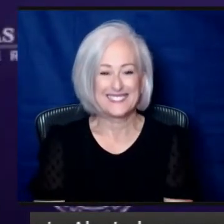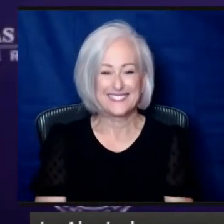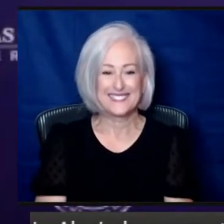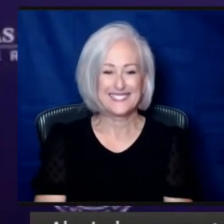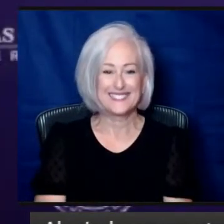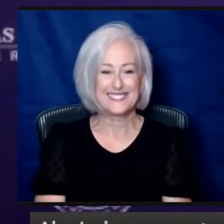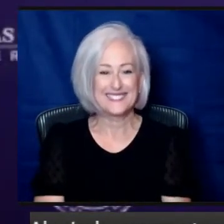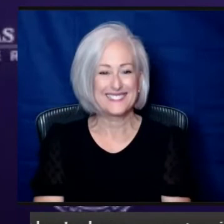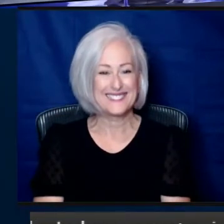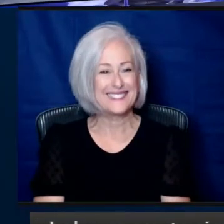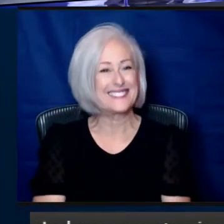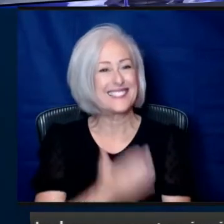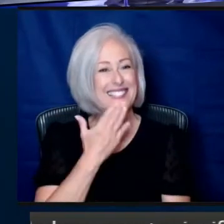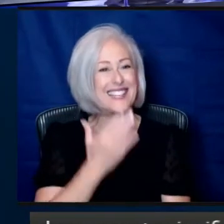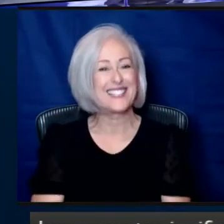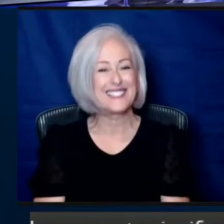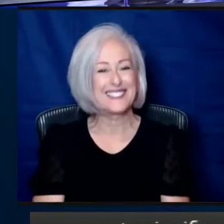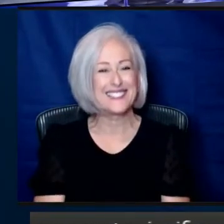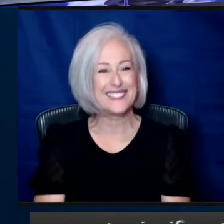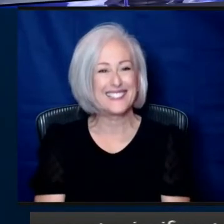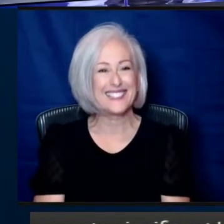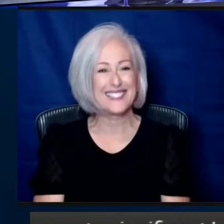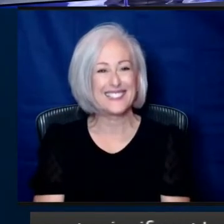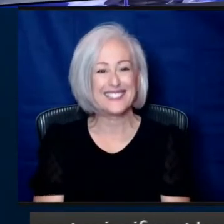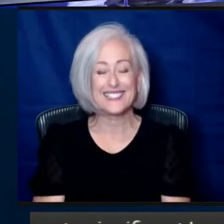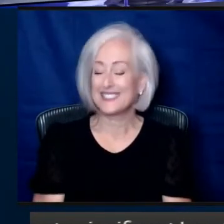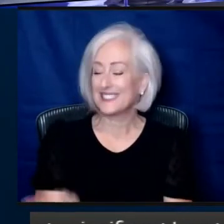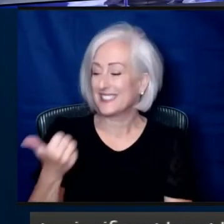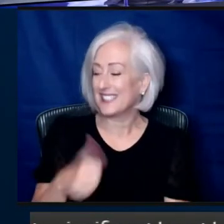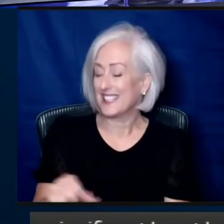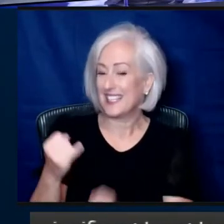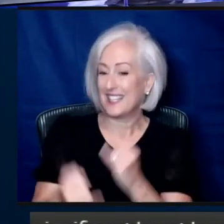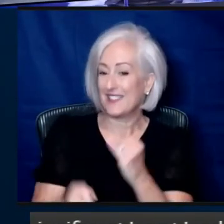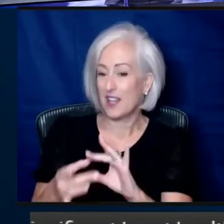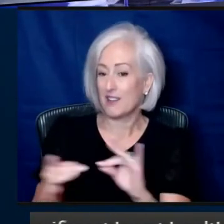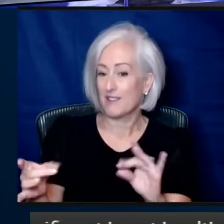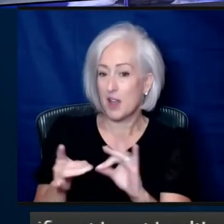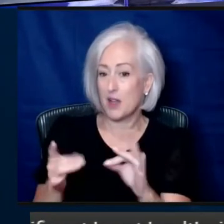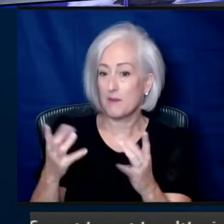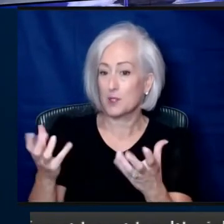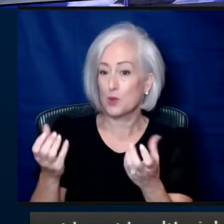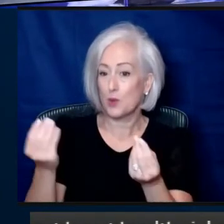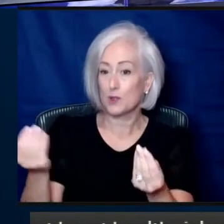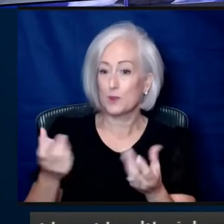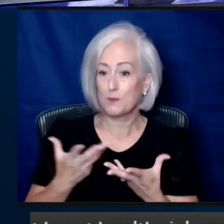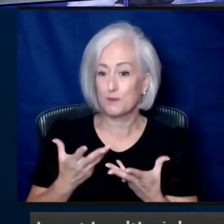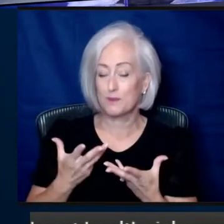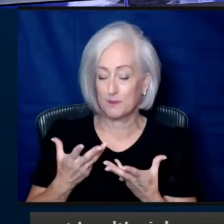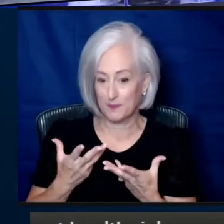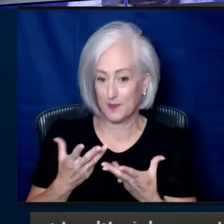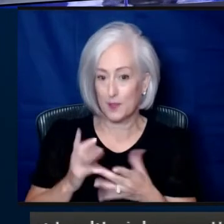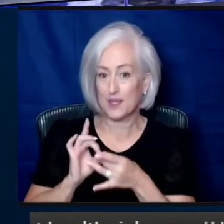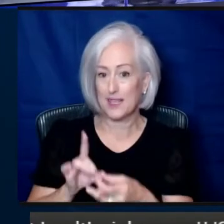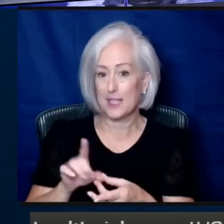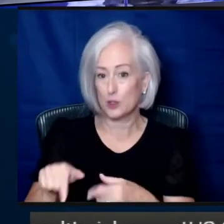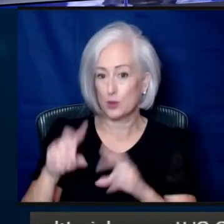Thank you. Do you have any final thoughts that you'd like to share with our guests about this topic?